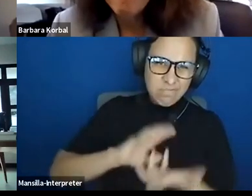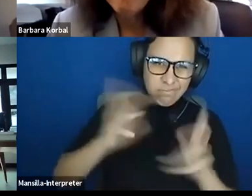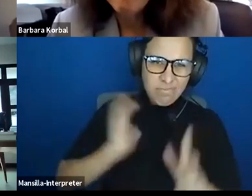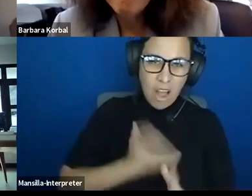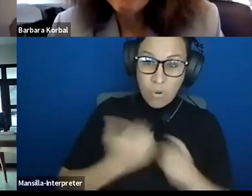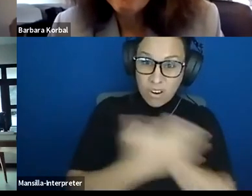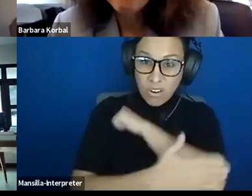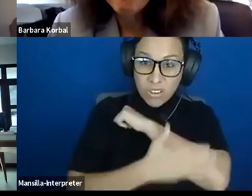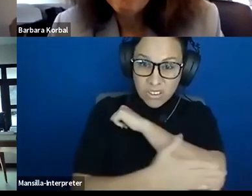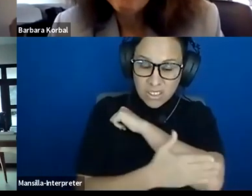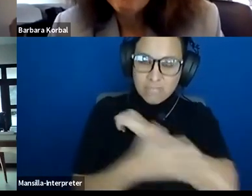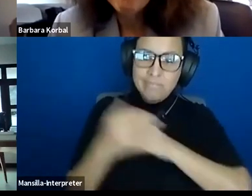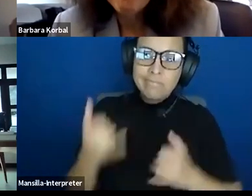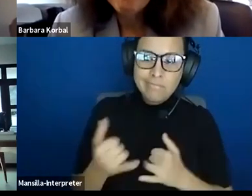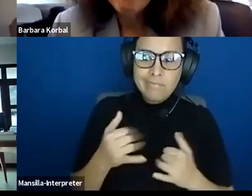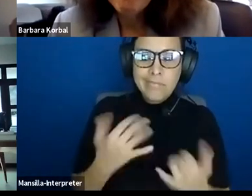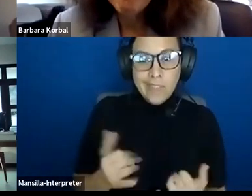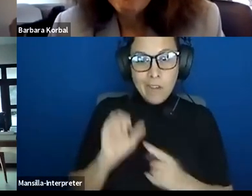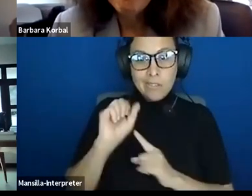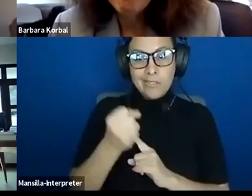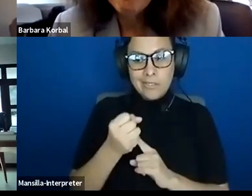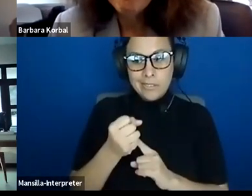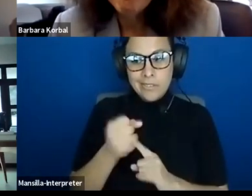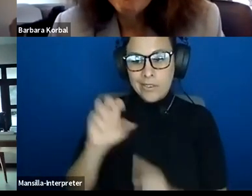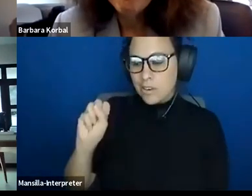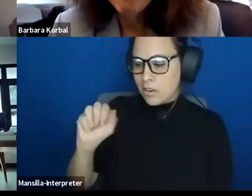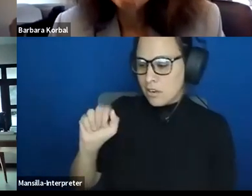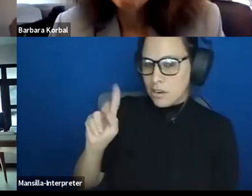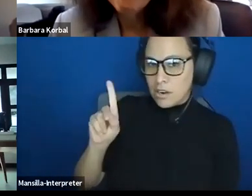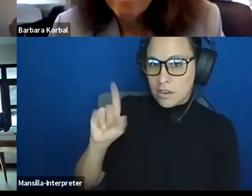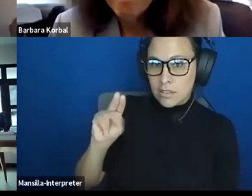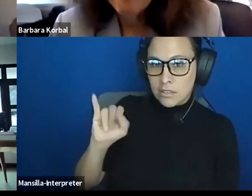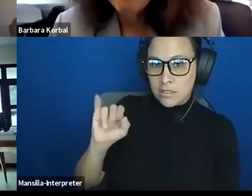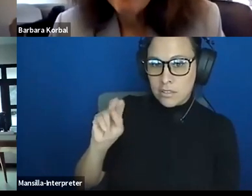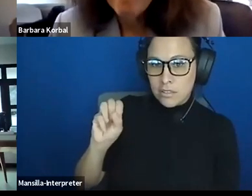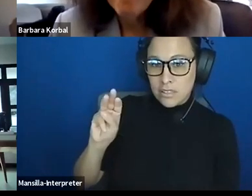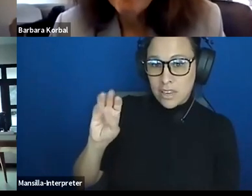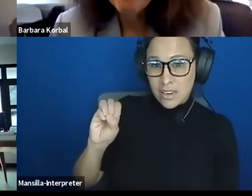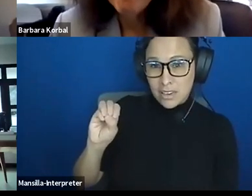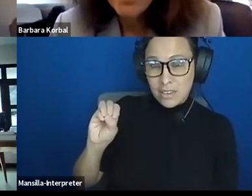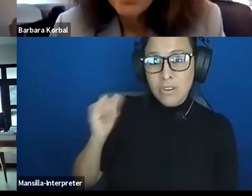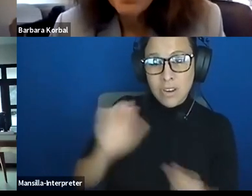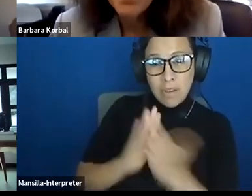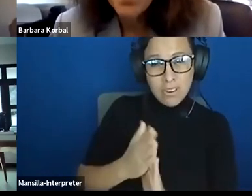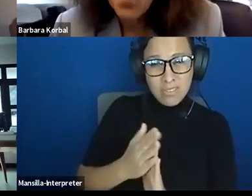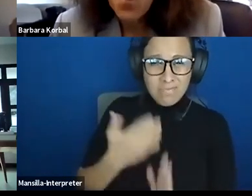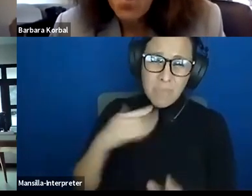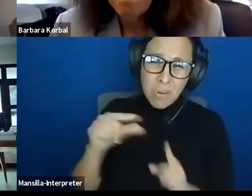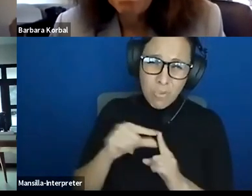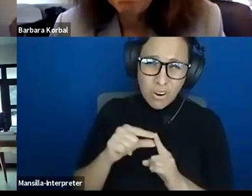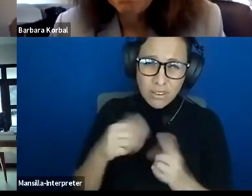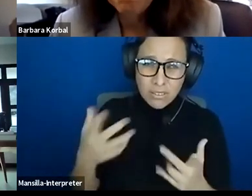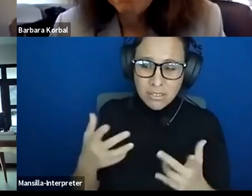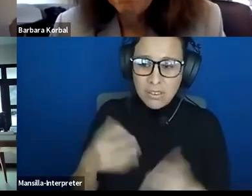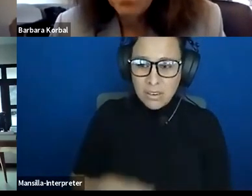so we are now in this situation where Sandinismo has become a bad word, you know, in Nicaragua. And so it's